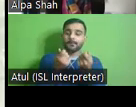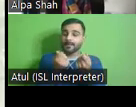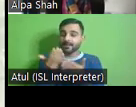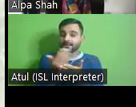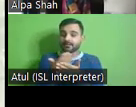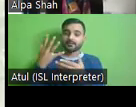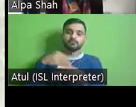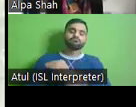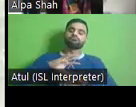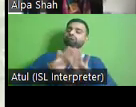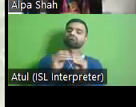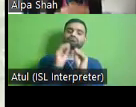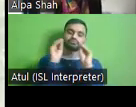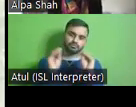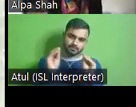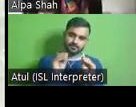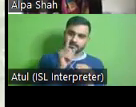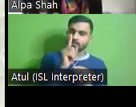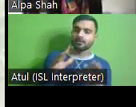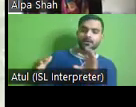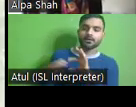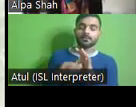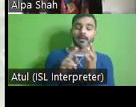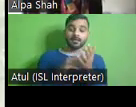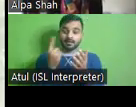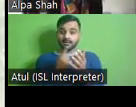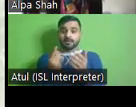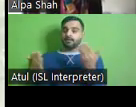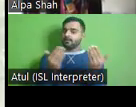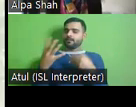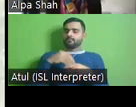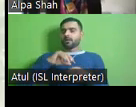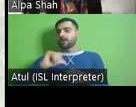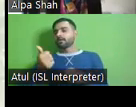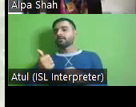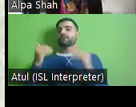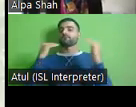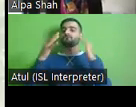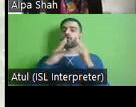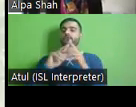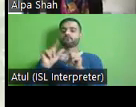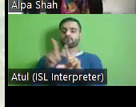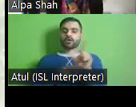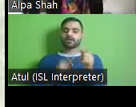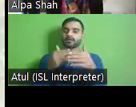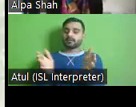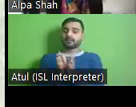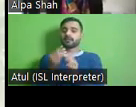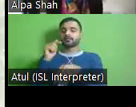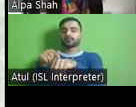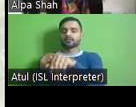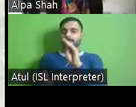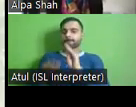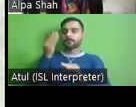not everything. At a wider national level, in comparison with the forest dwelling communities, Dalits often suffer from